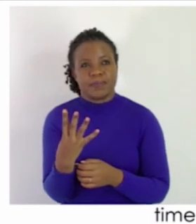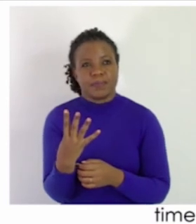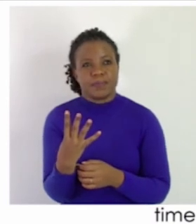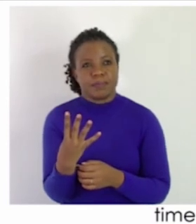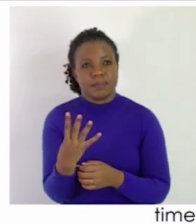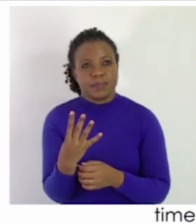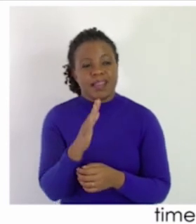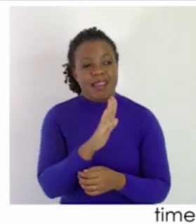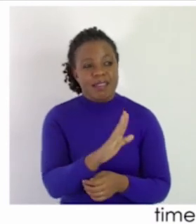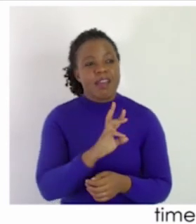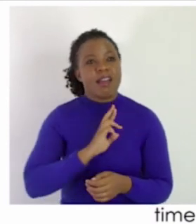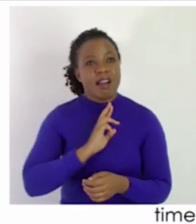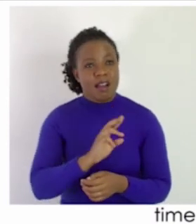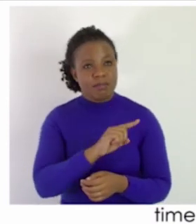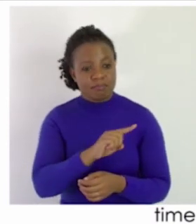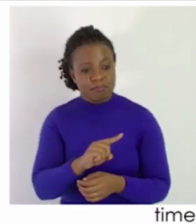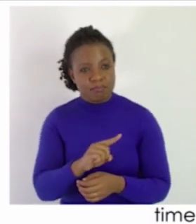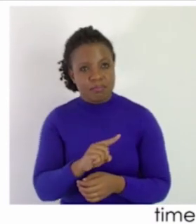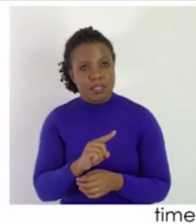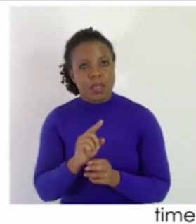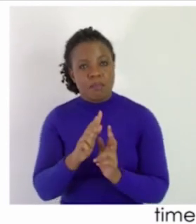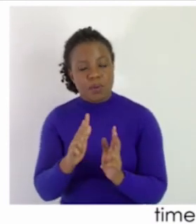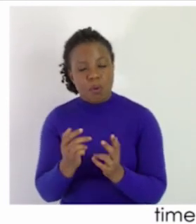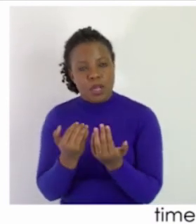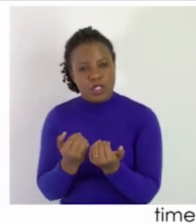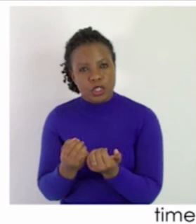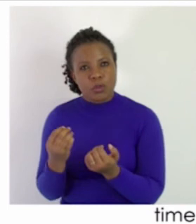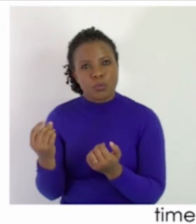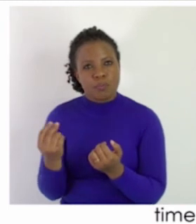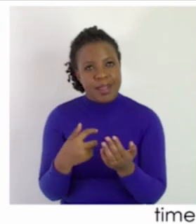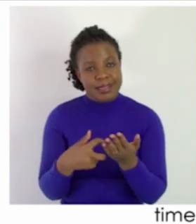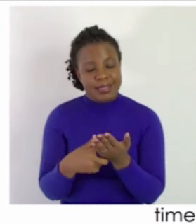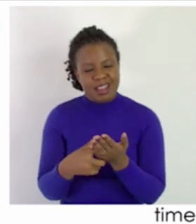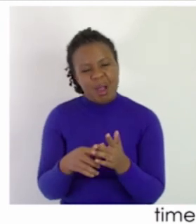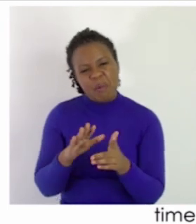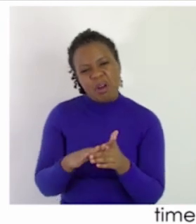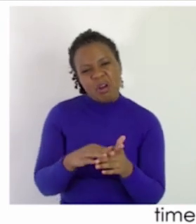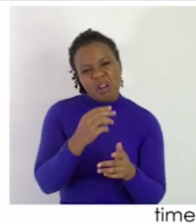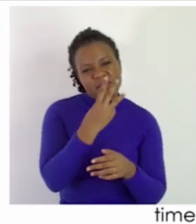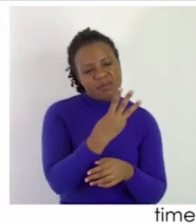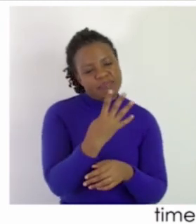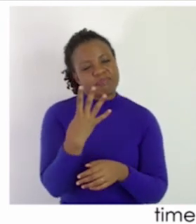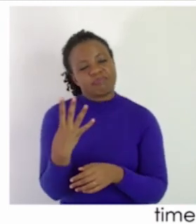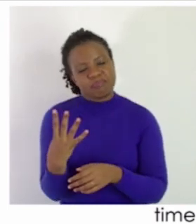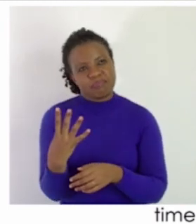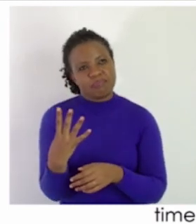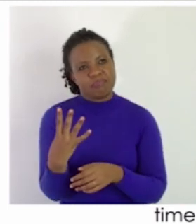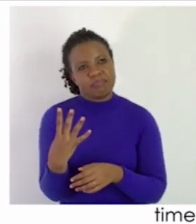4, there are dash people waiting to buy tickets about 3